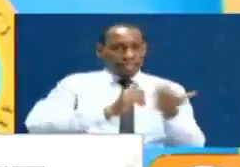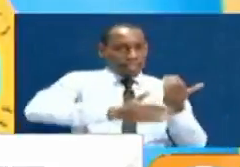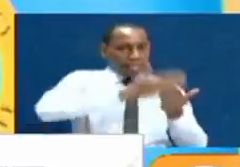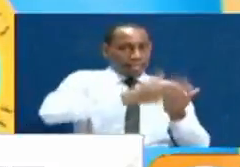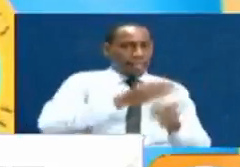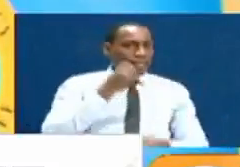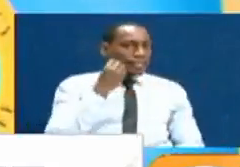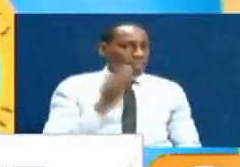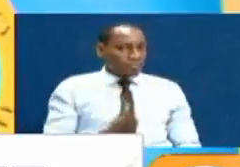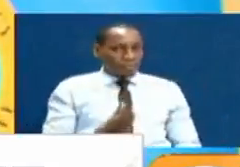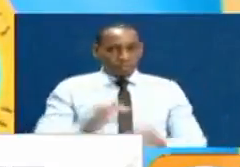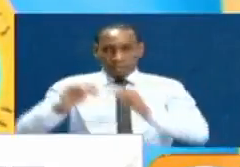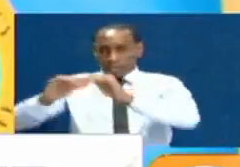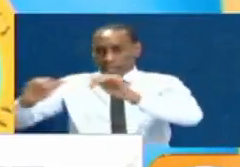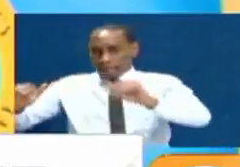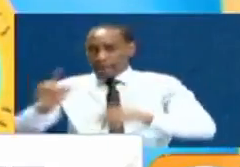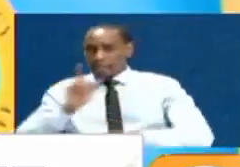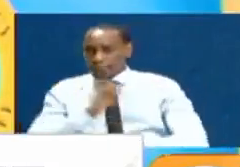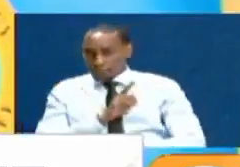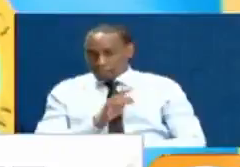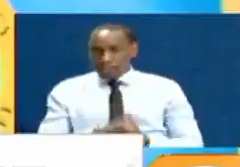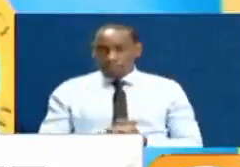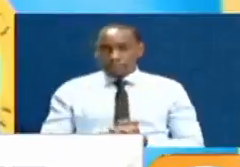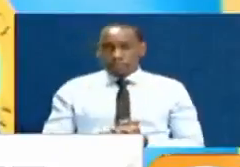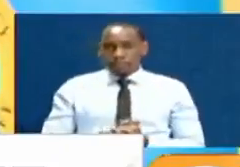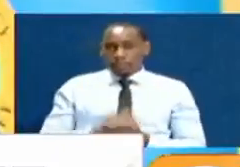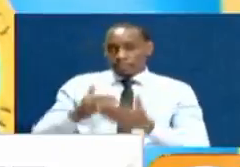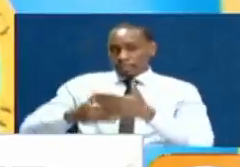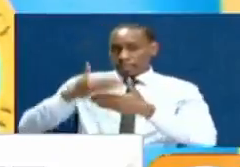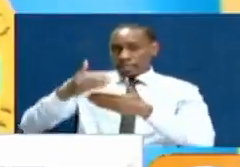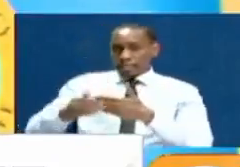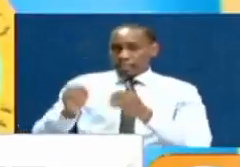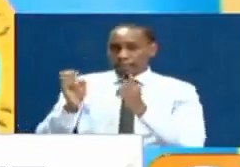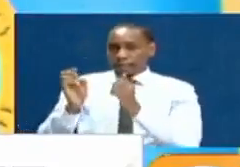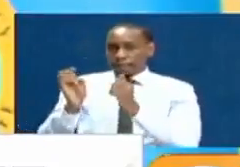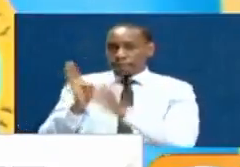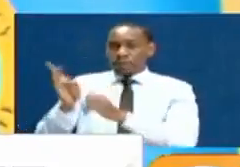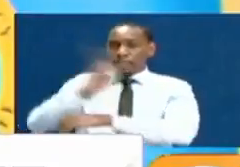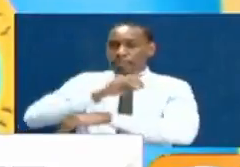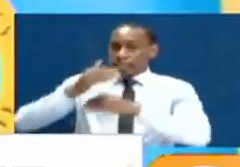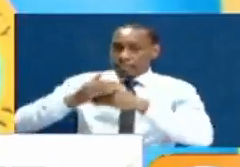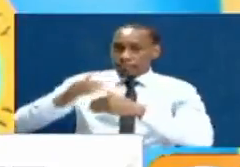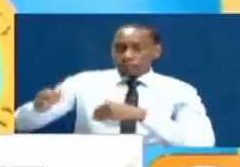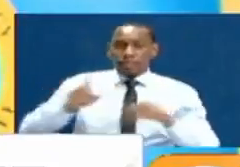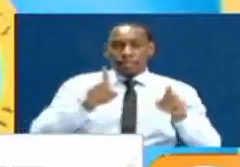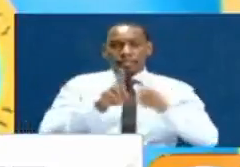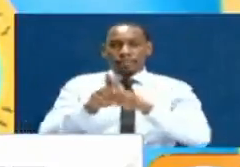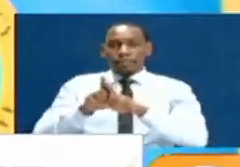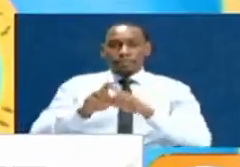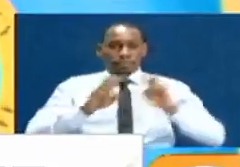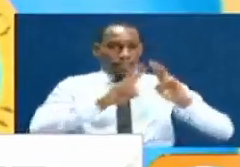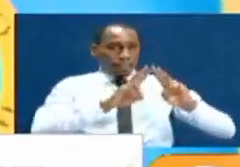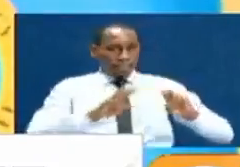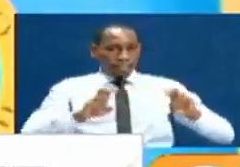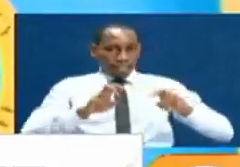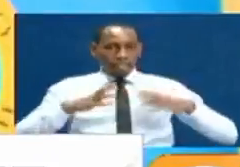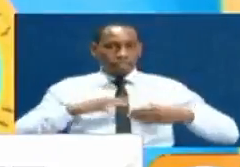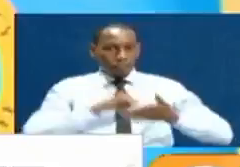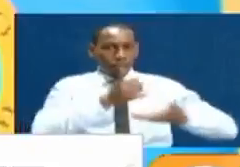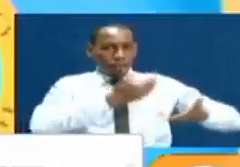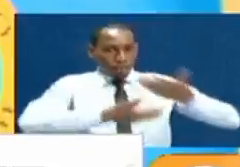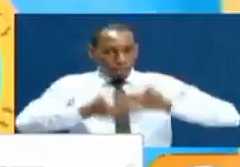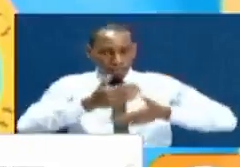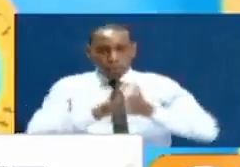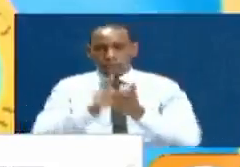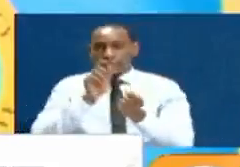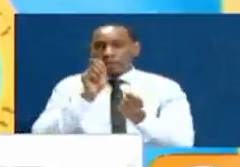persons in quarantine for the next 14 days. And of course, contact tracing and